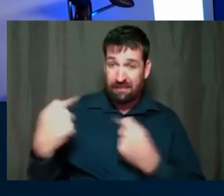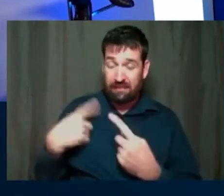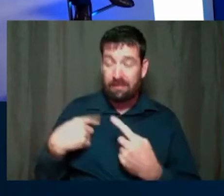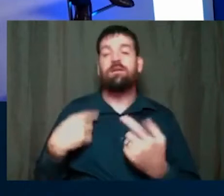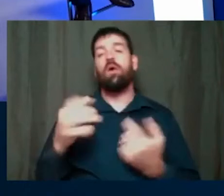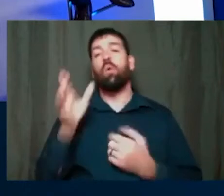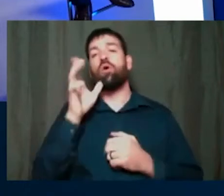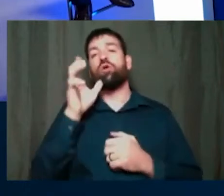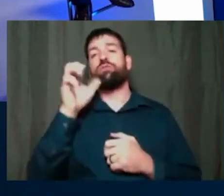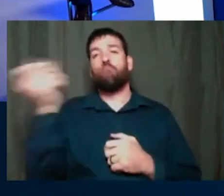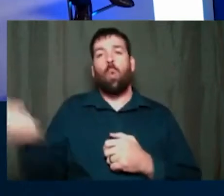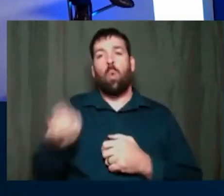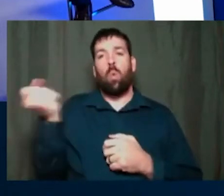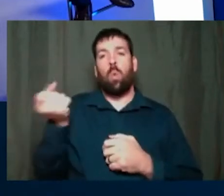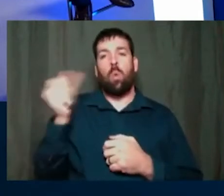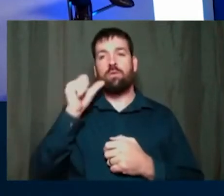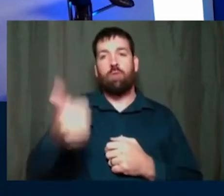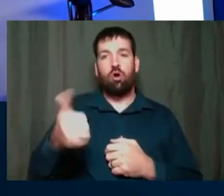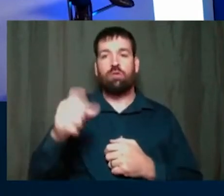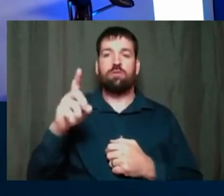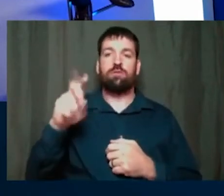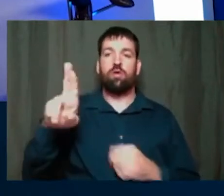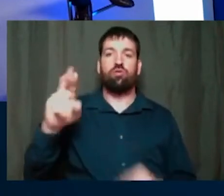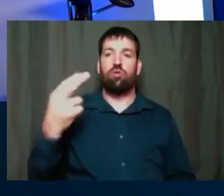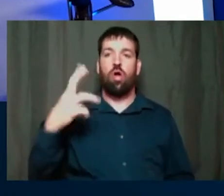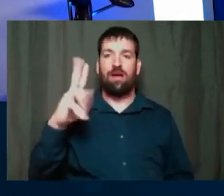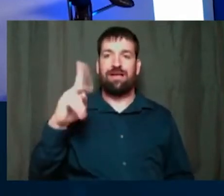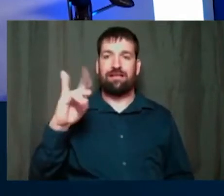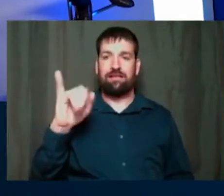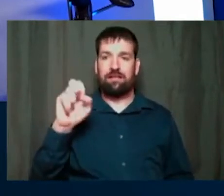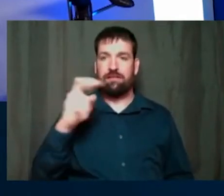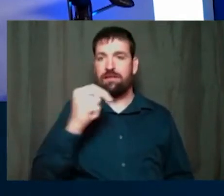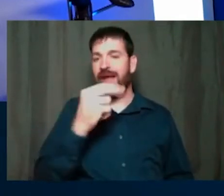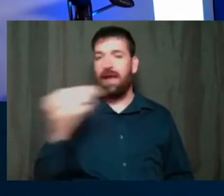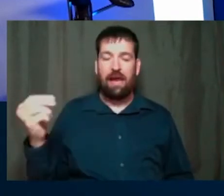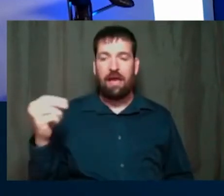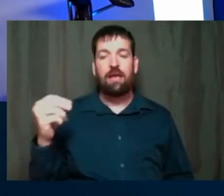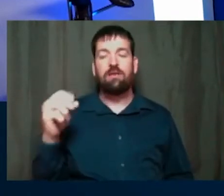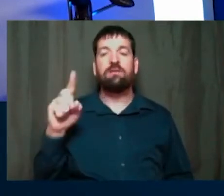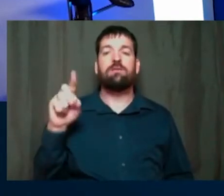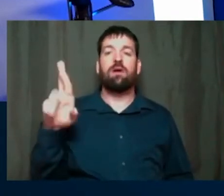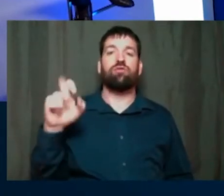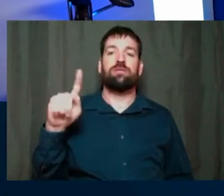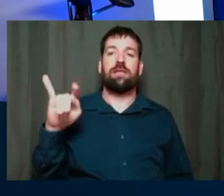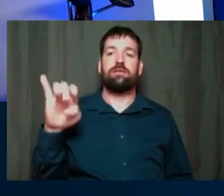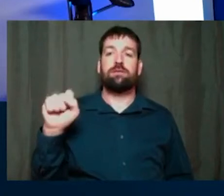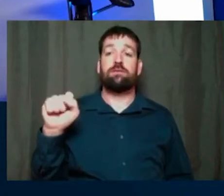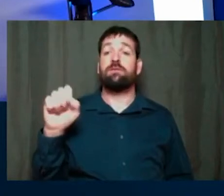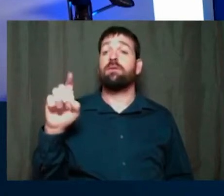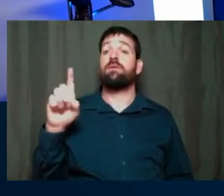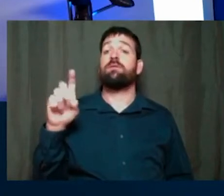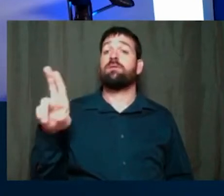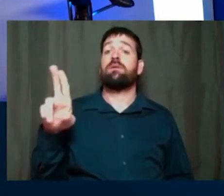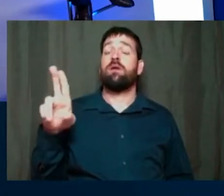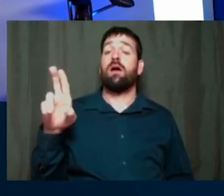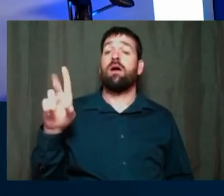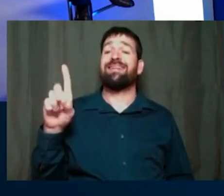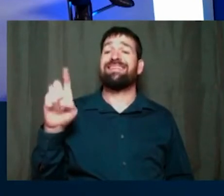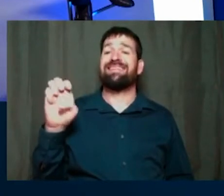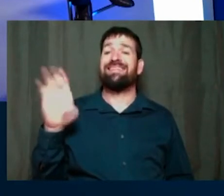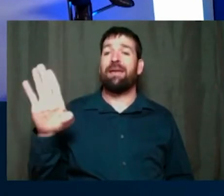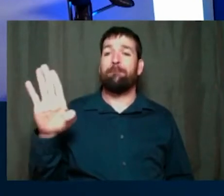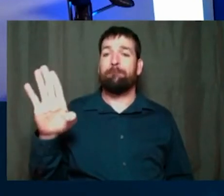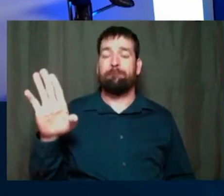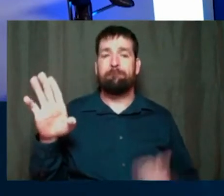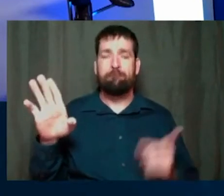tomorrow with Dr. Hawkinson and Dr. Stites. Last question is from Deb. Dr. Nawalanic, it is so hard to get out of my